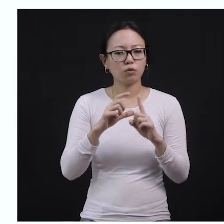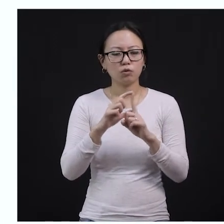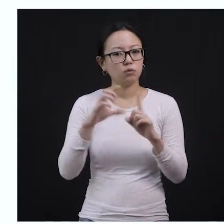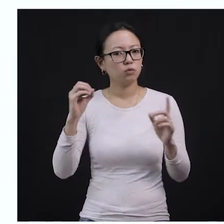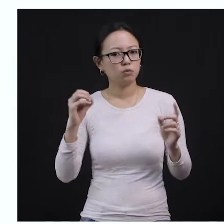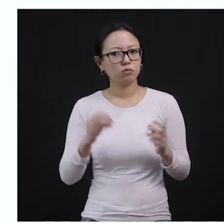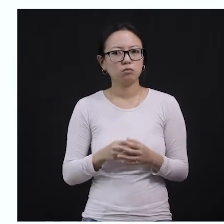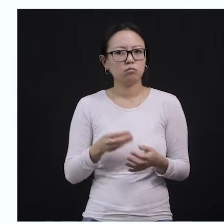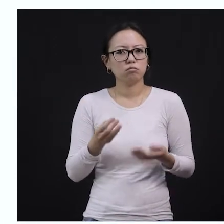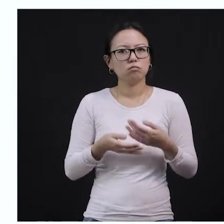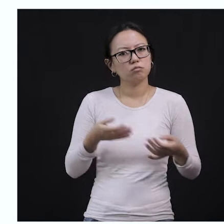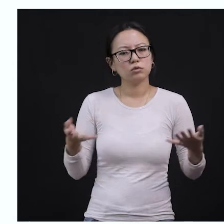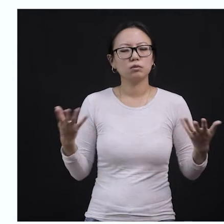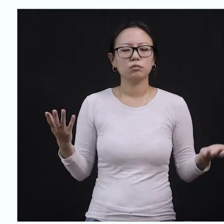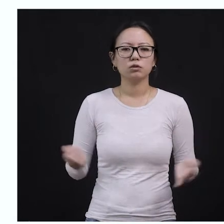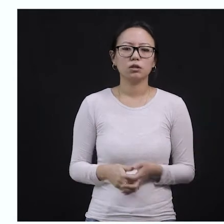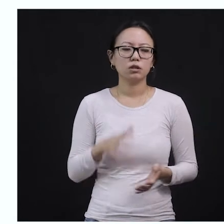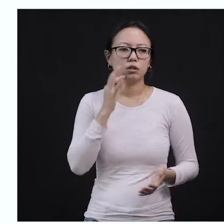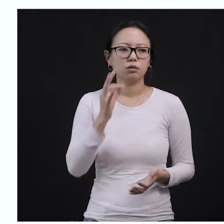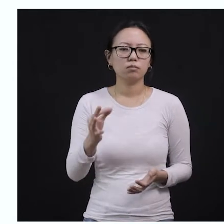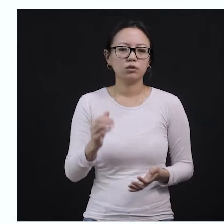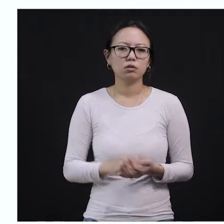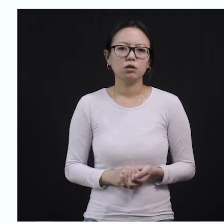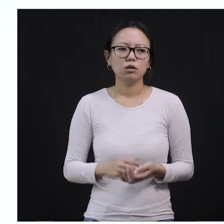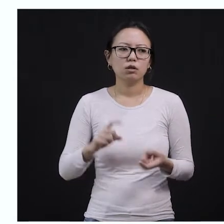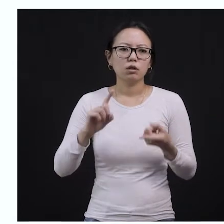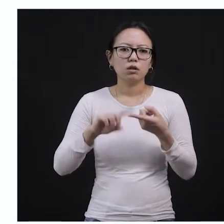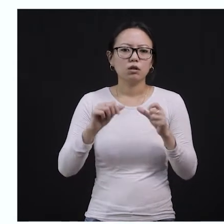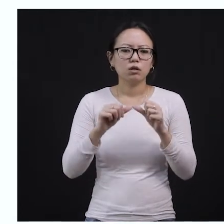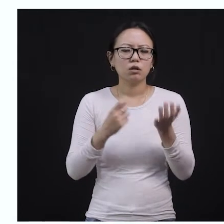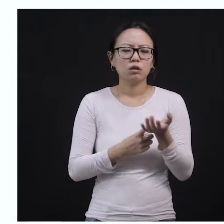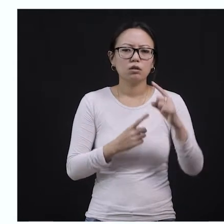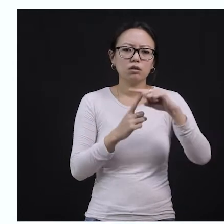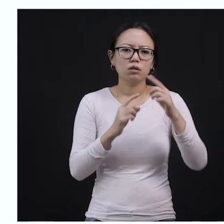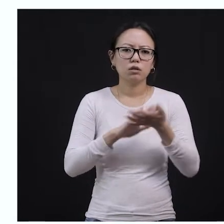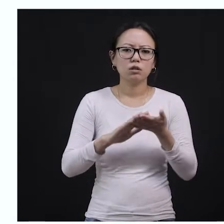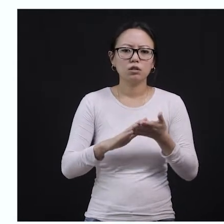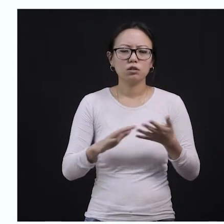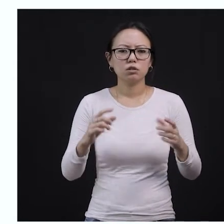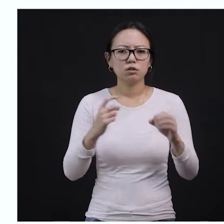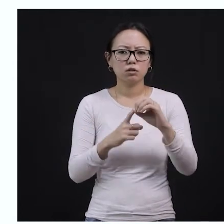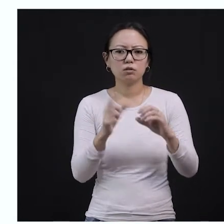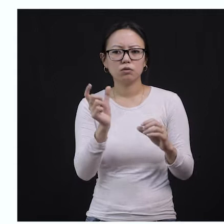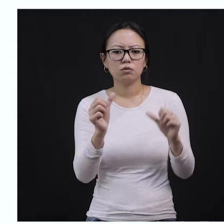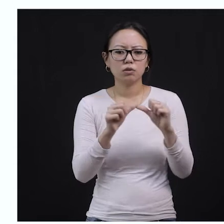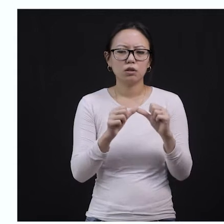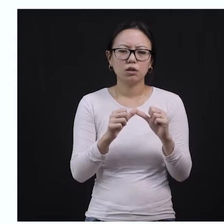earthquakes, what we can do, we can be prepared before time, right? Like for example, we can keep